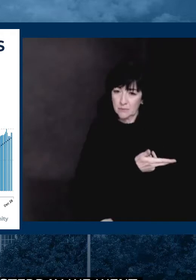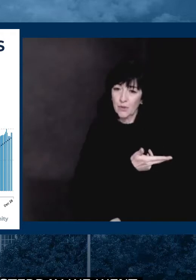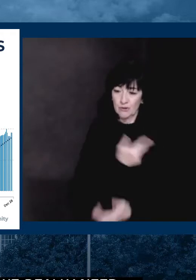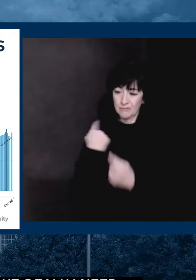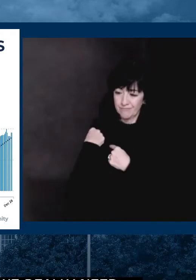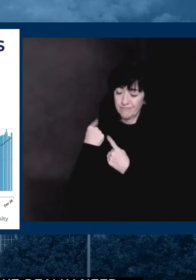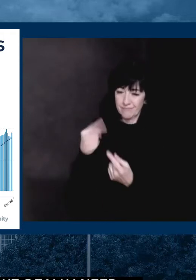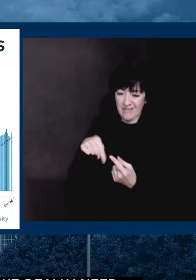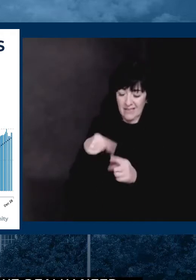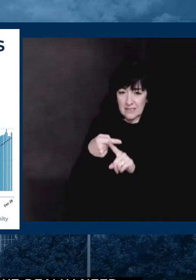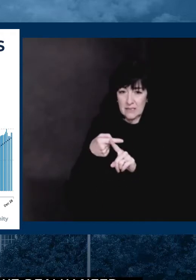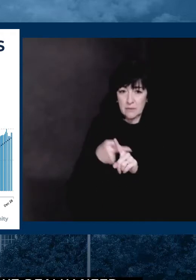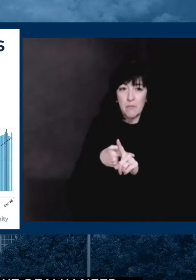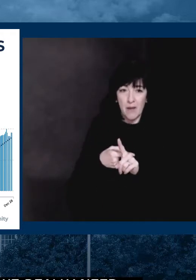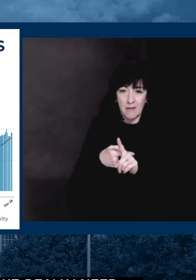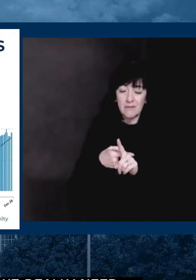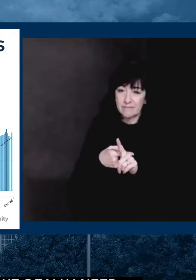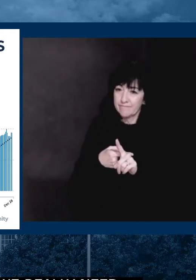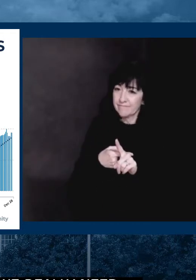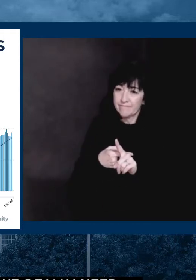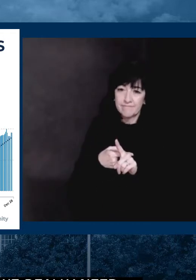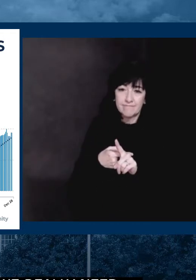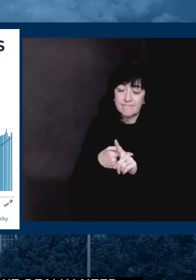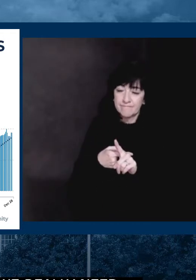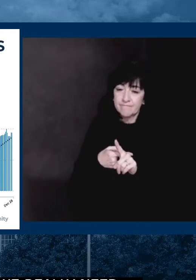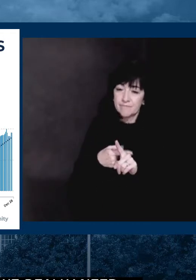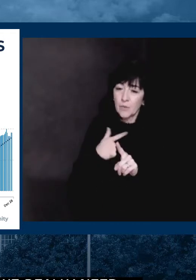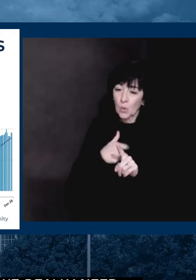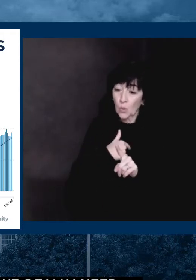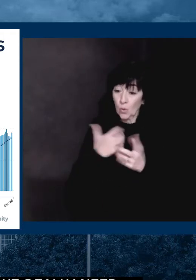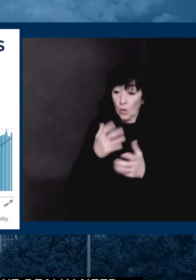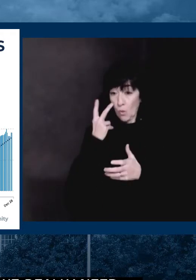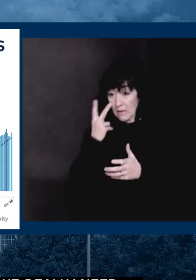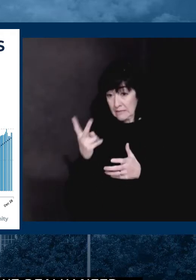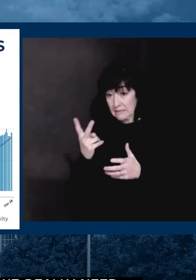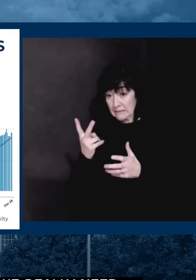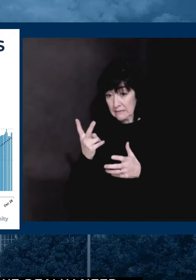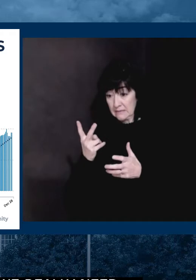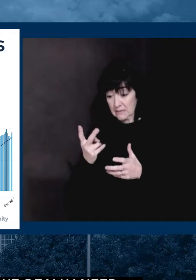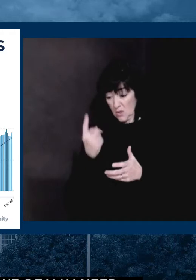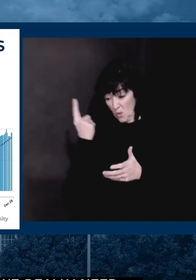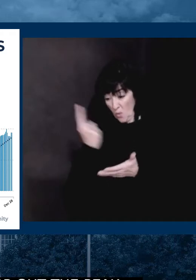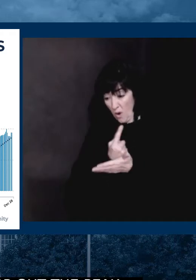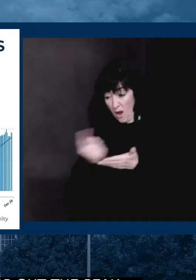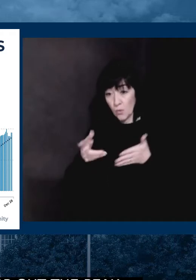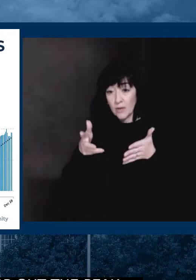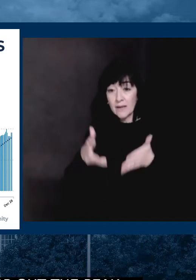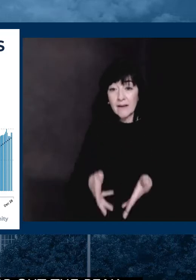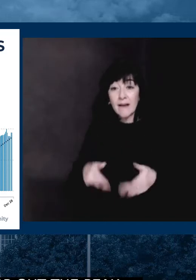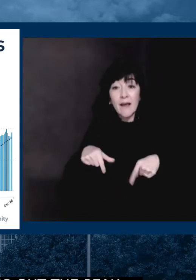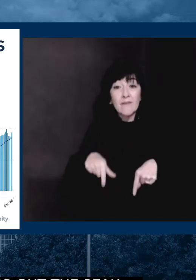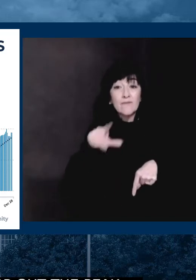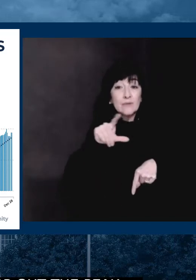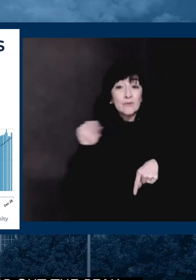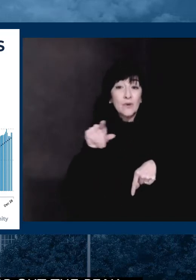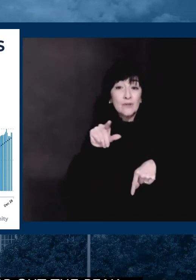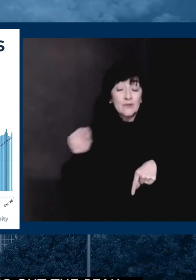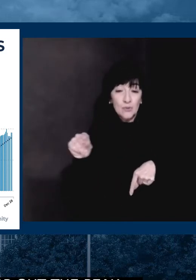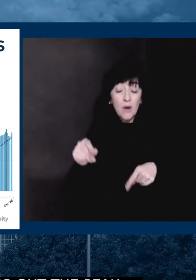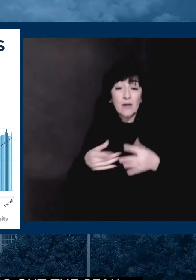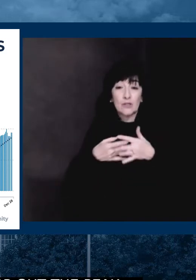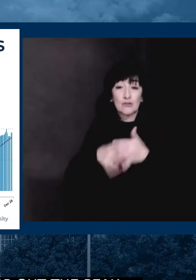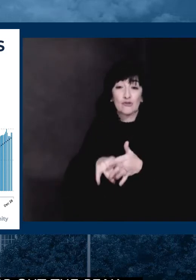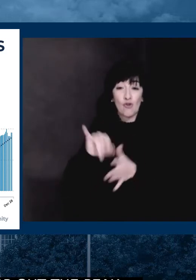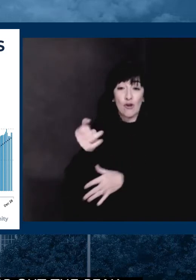there as we move into the end of this week and into January. And again, the mitigation efforts